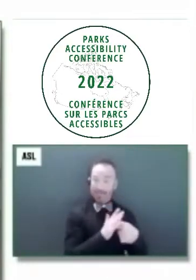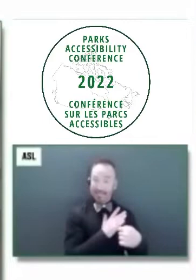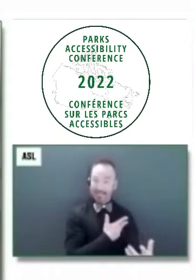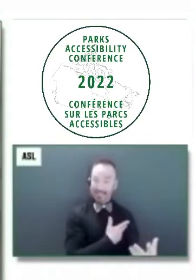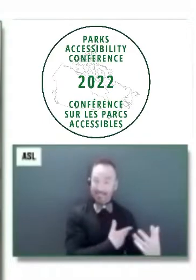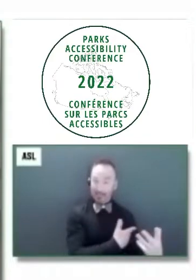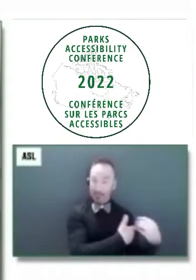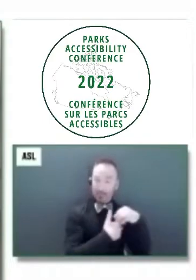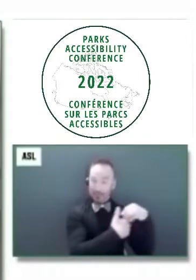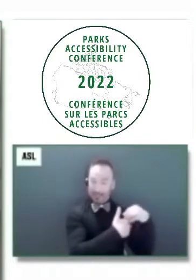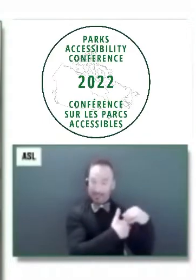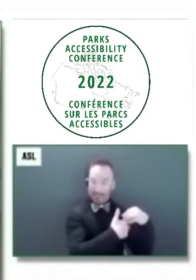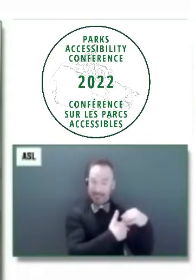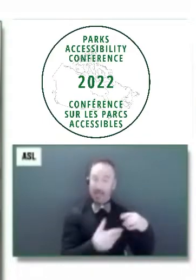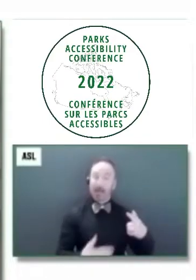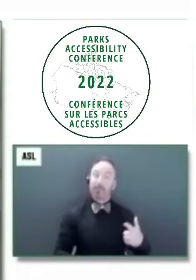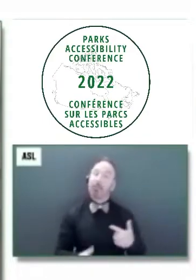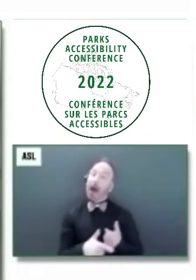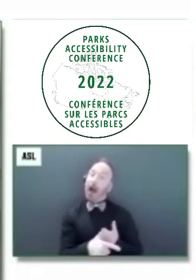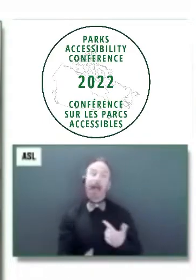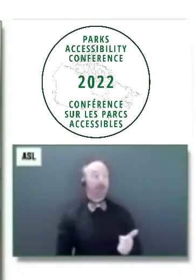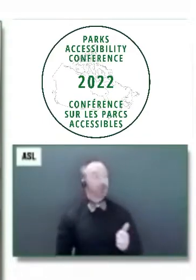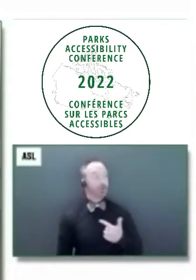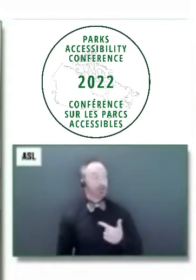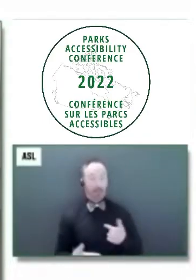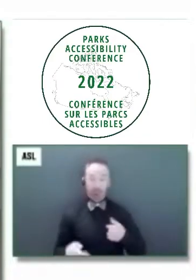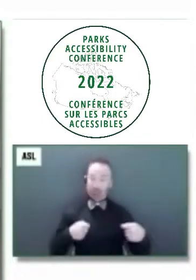is empowered since I get to interact with the teas on